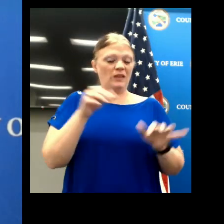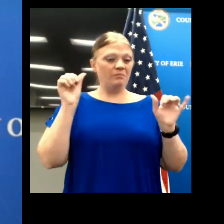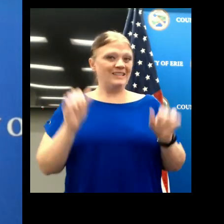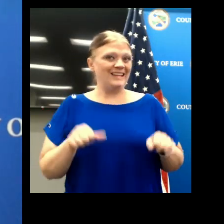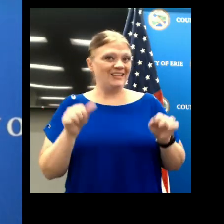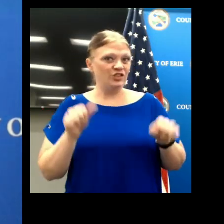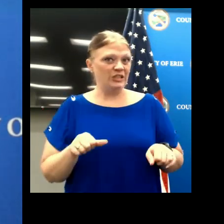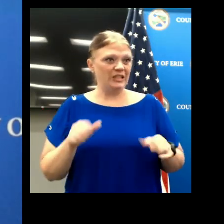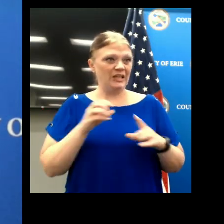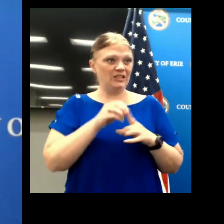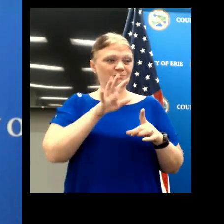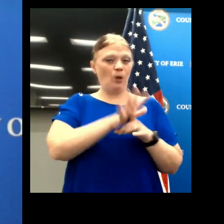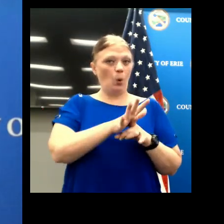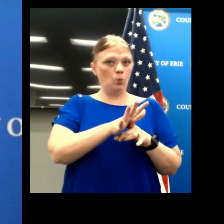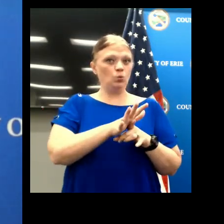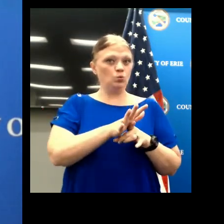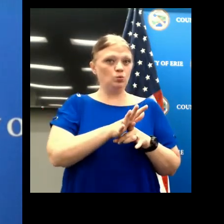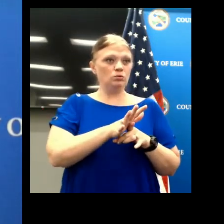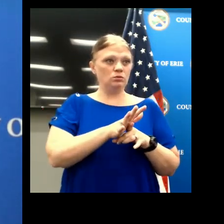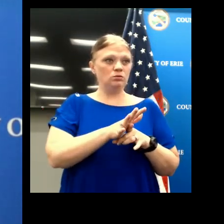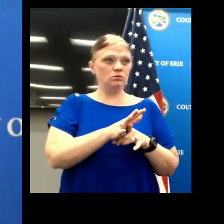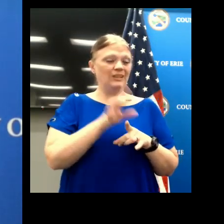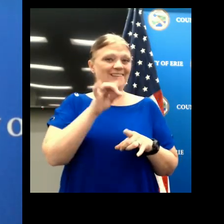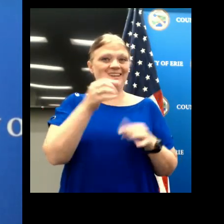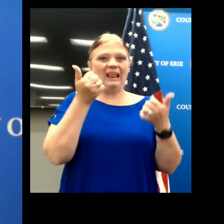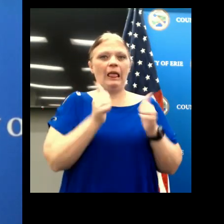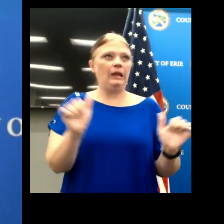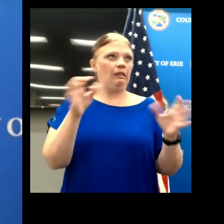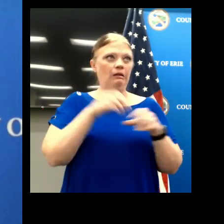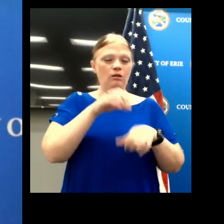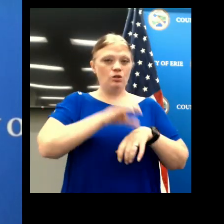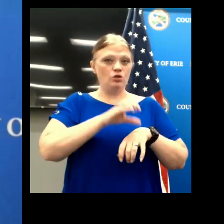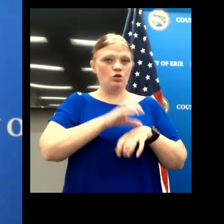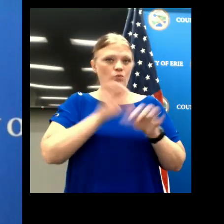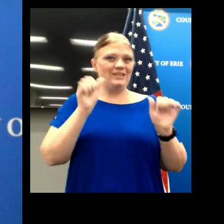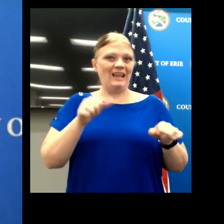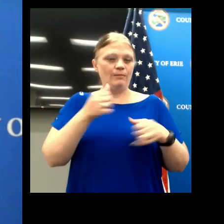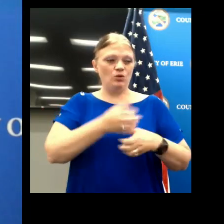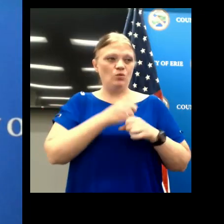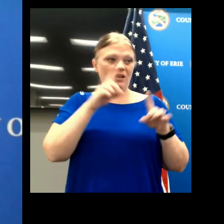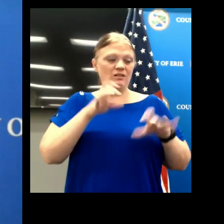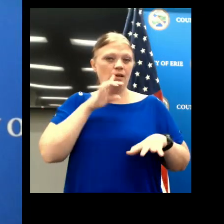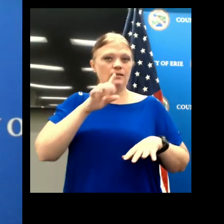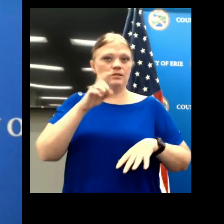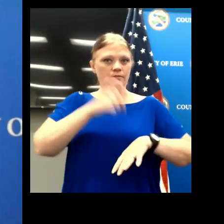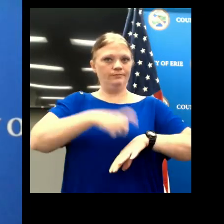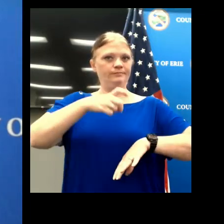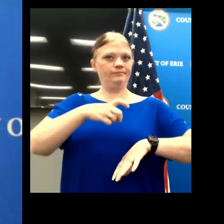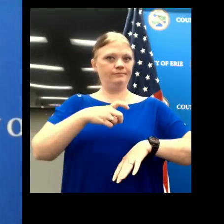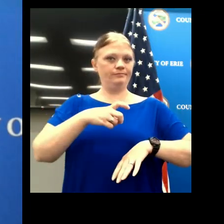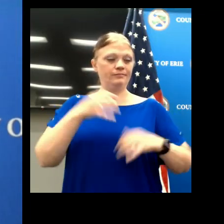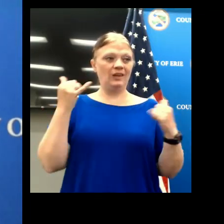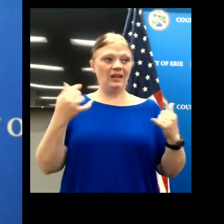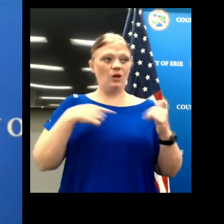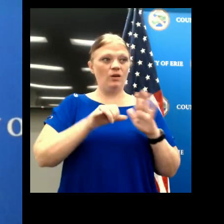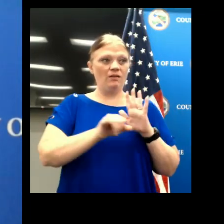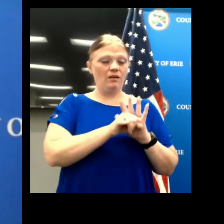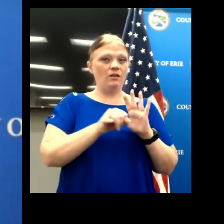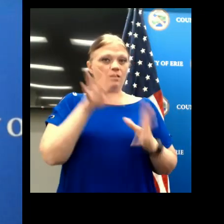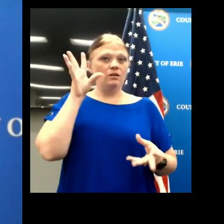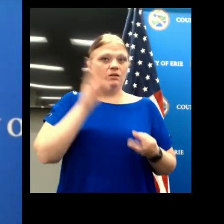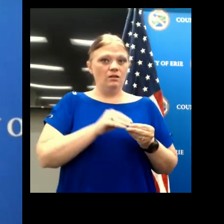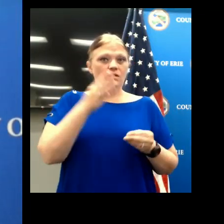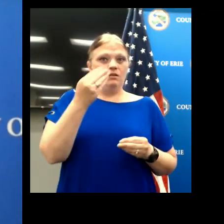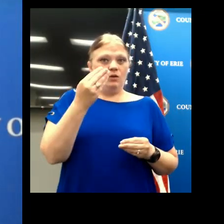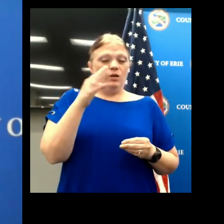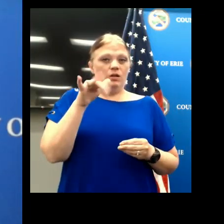could have been exposed, who did anything in the church, was able to get tested in a timely fashion. And now we've identified a total of